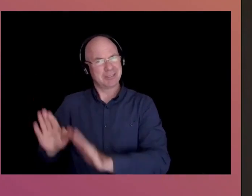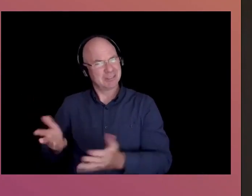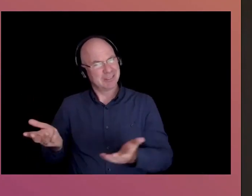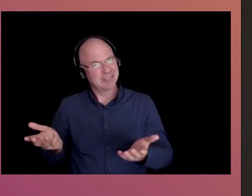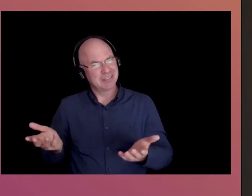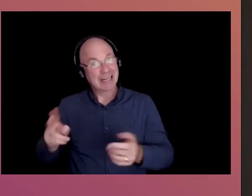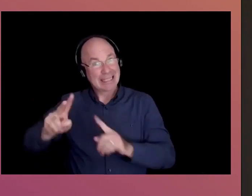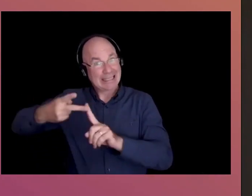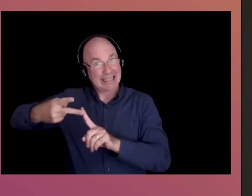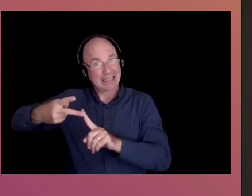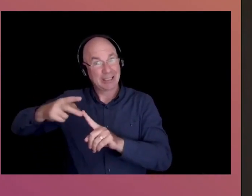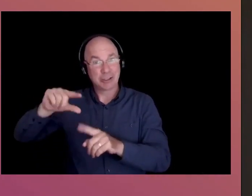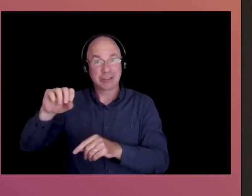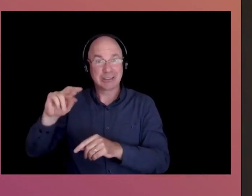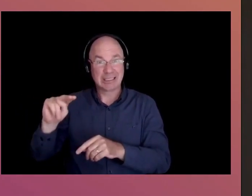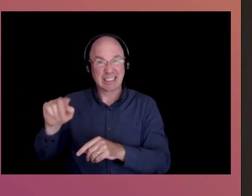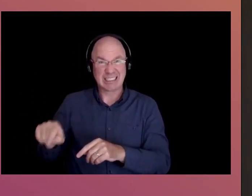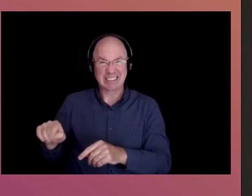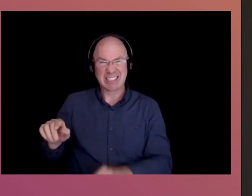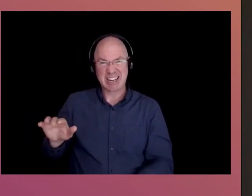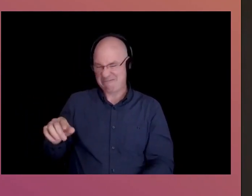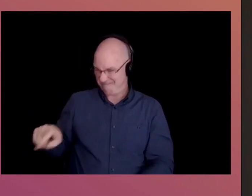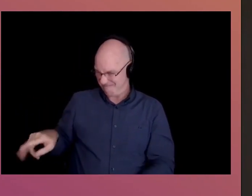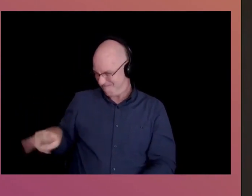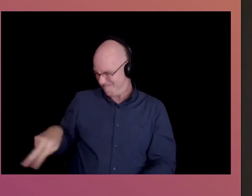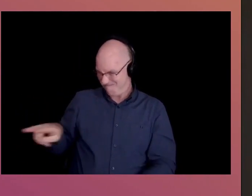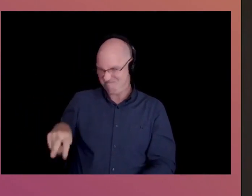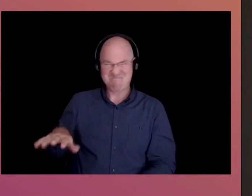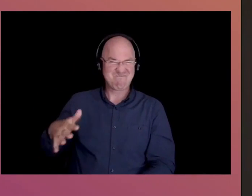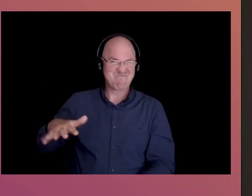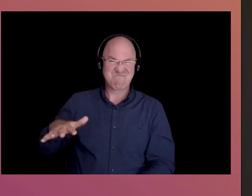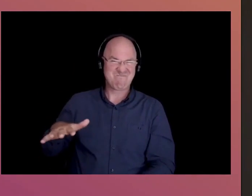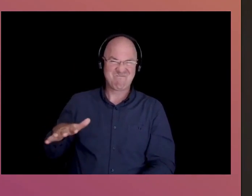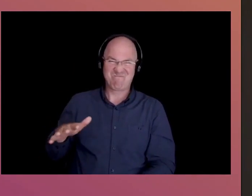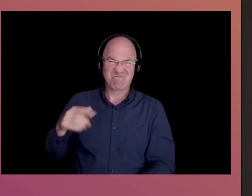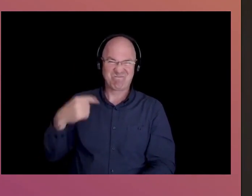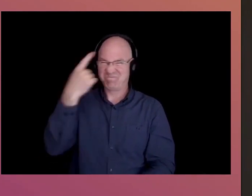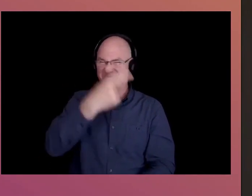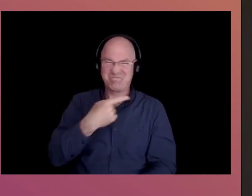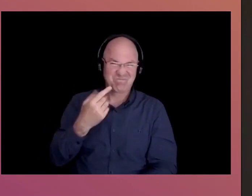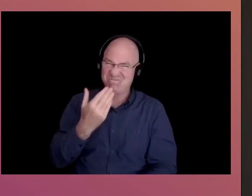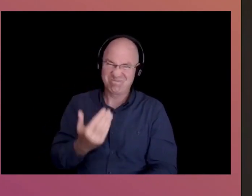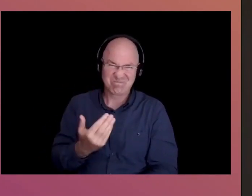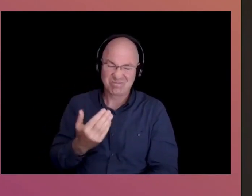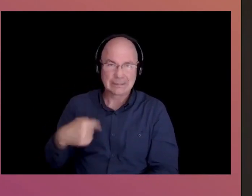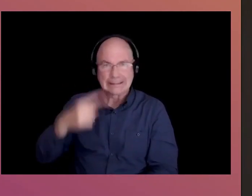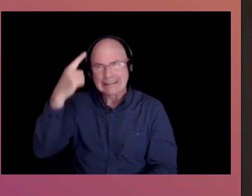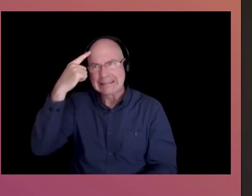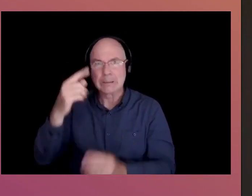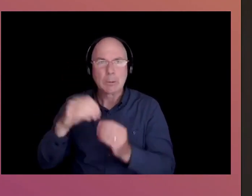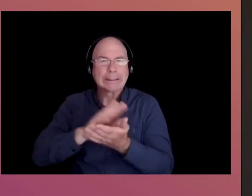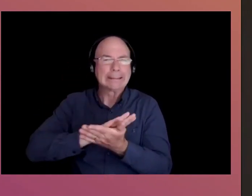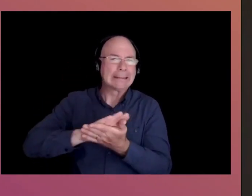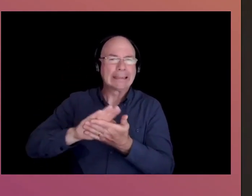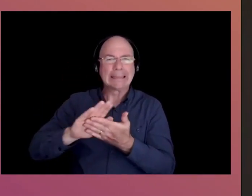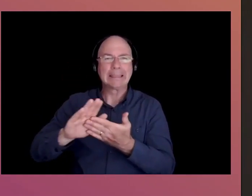generation didn't look nice. So we had to look for nicer commercial